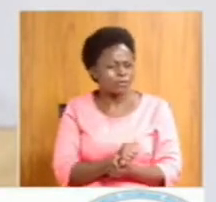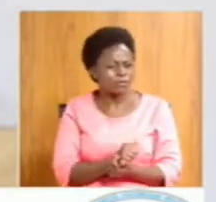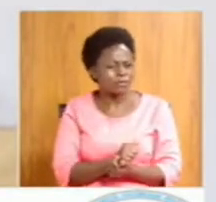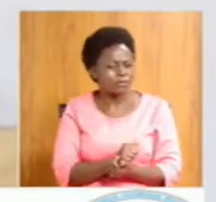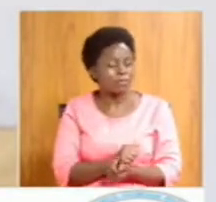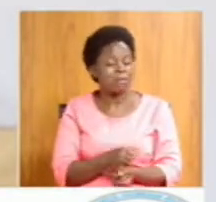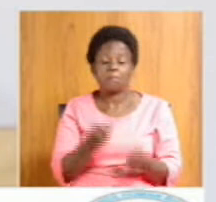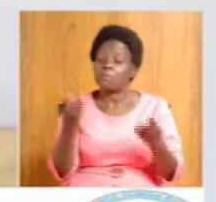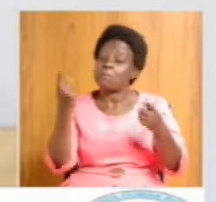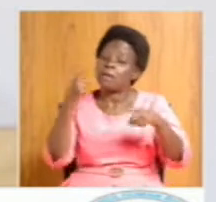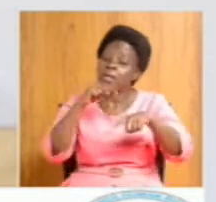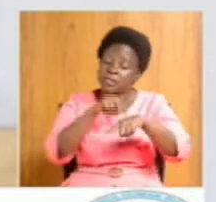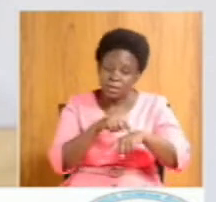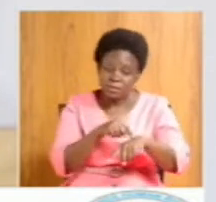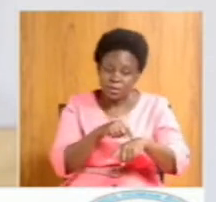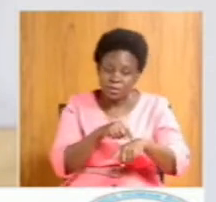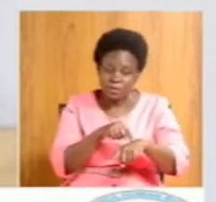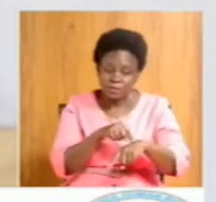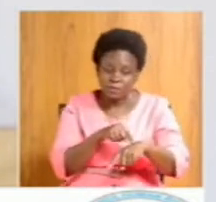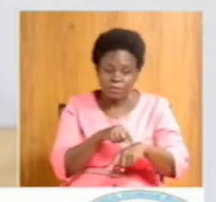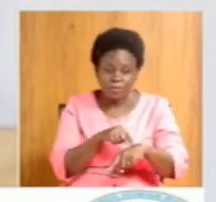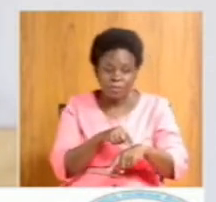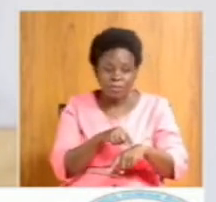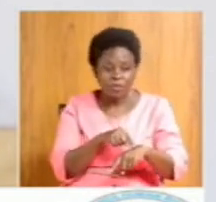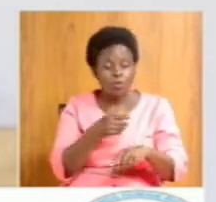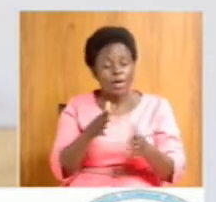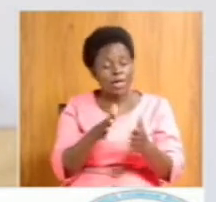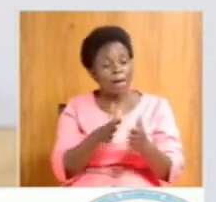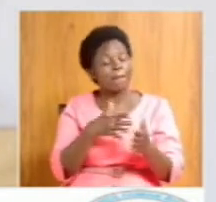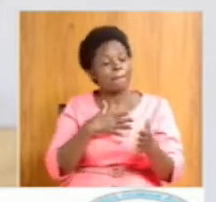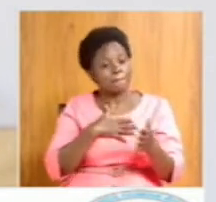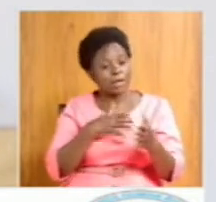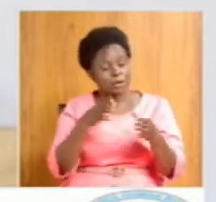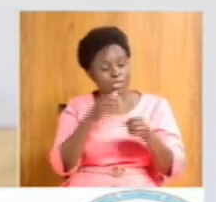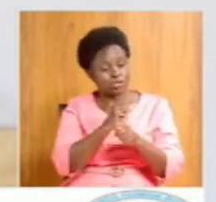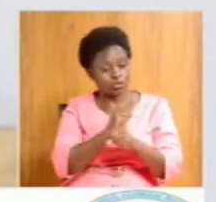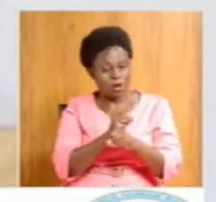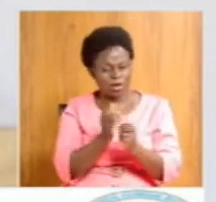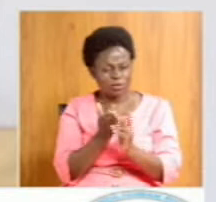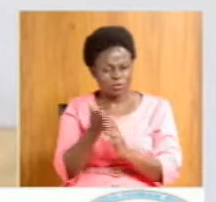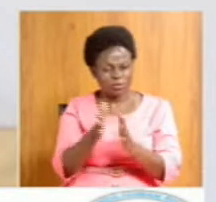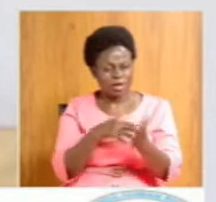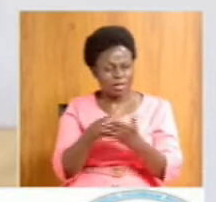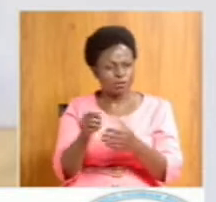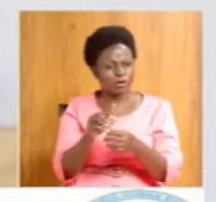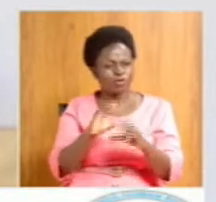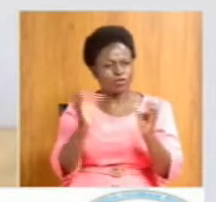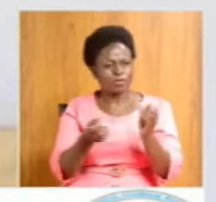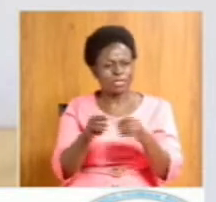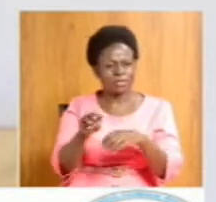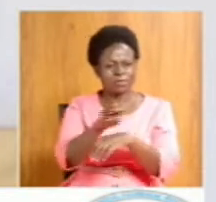Most times, where Cortifon works through a network of community monitors who